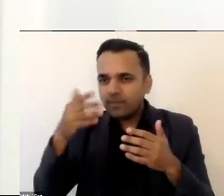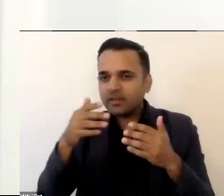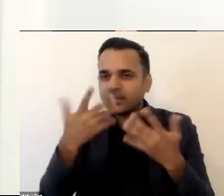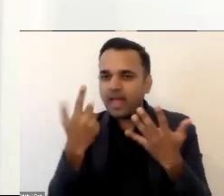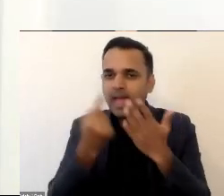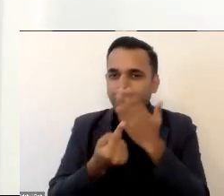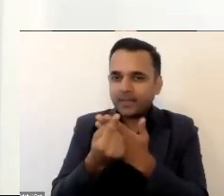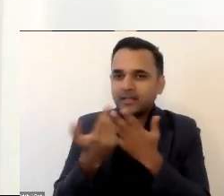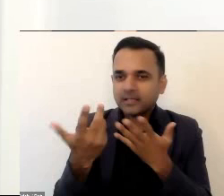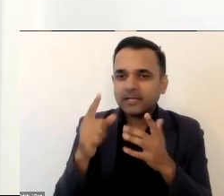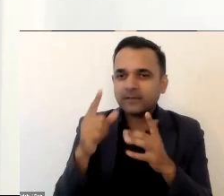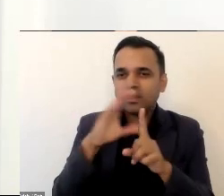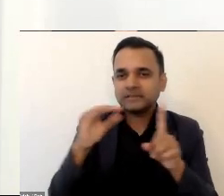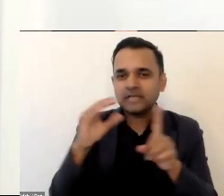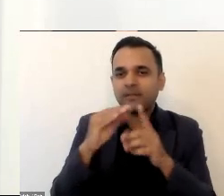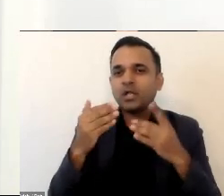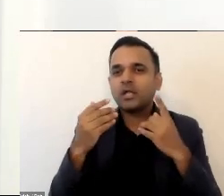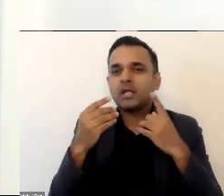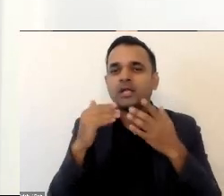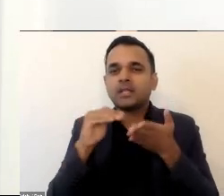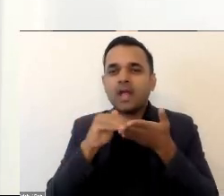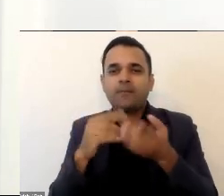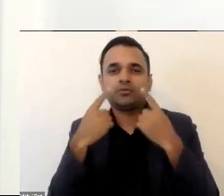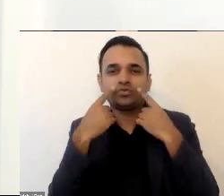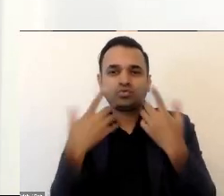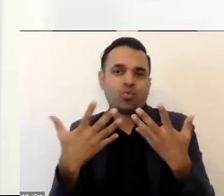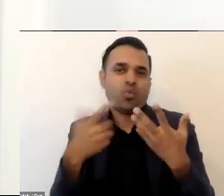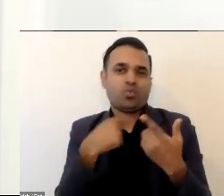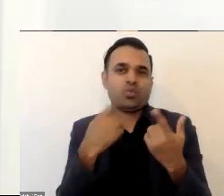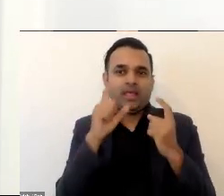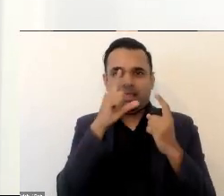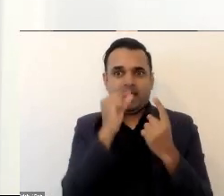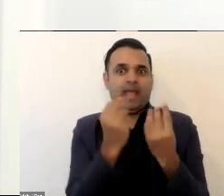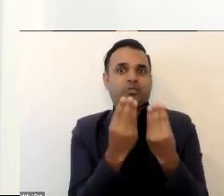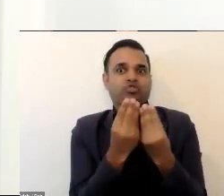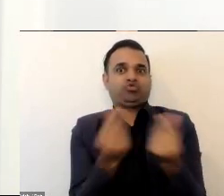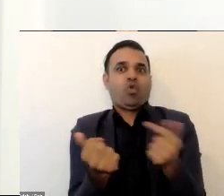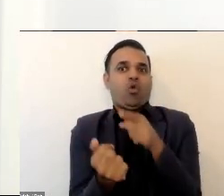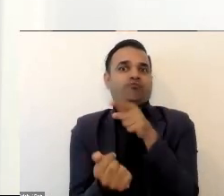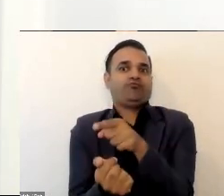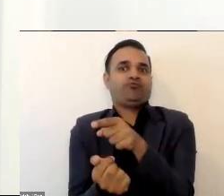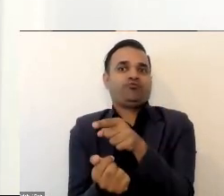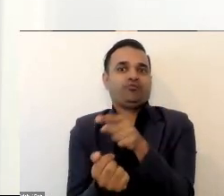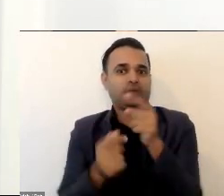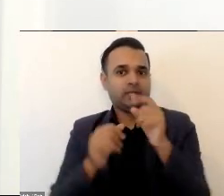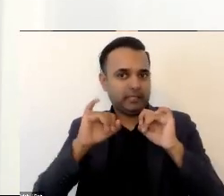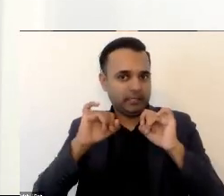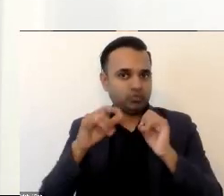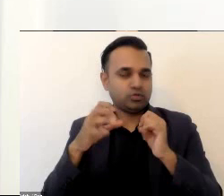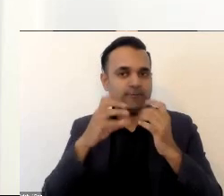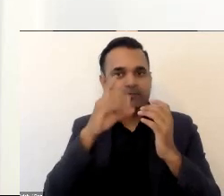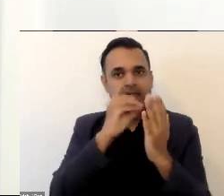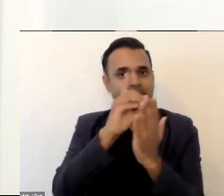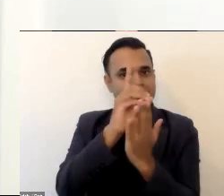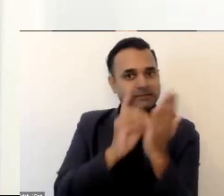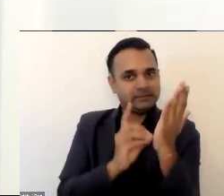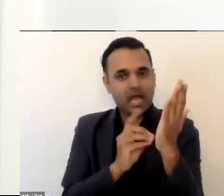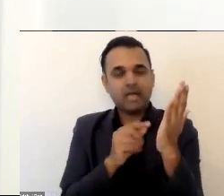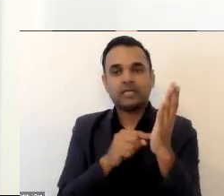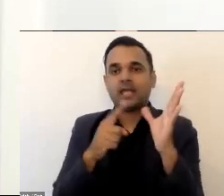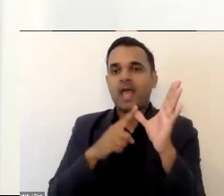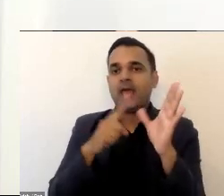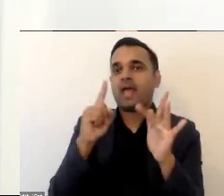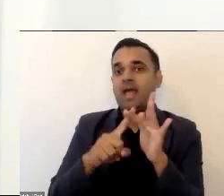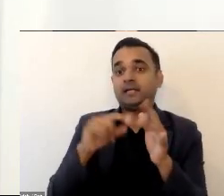where what happened was the data scientists looked at a data set where the historical nature of that